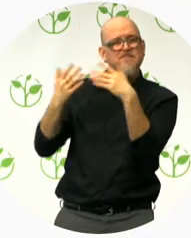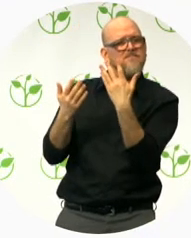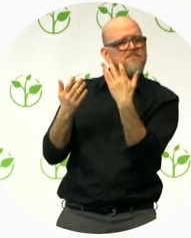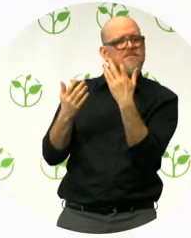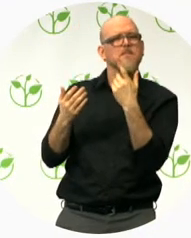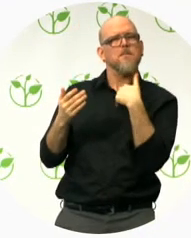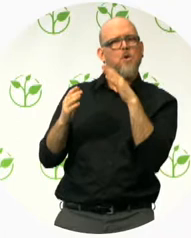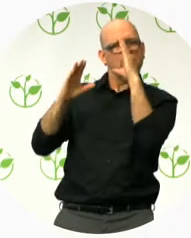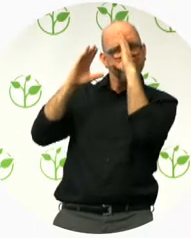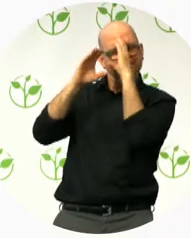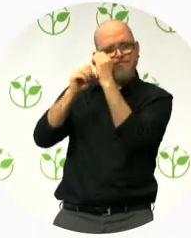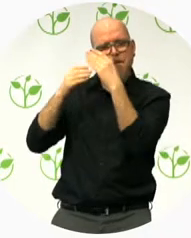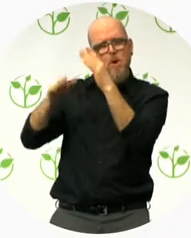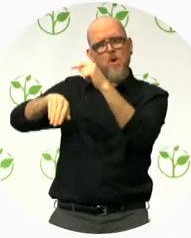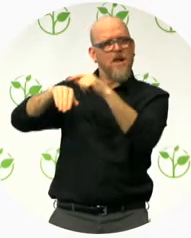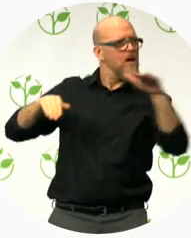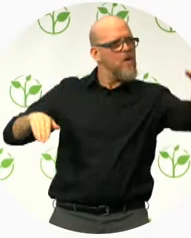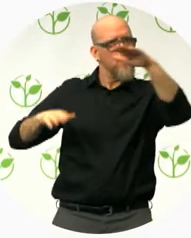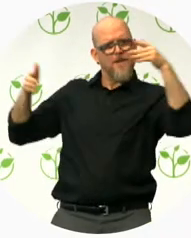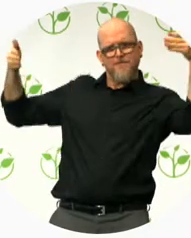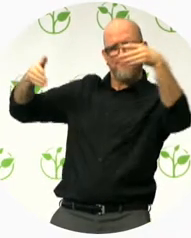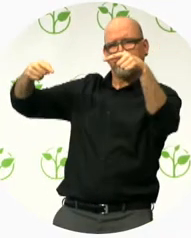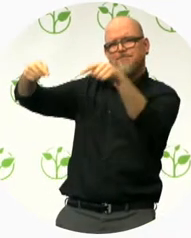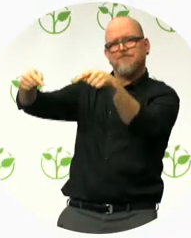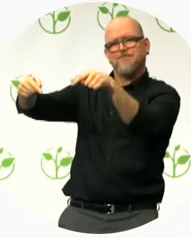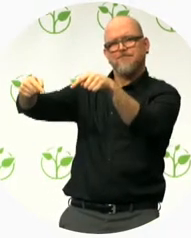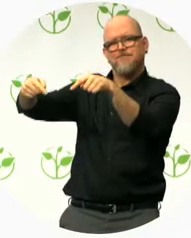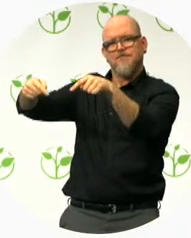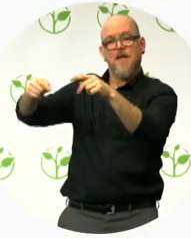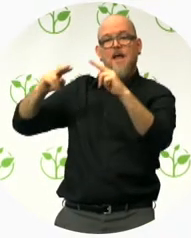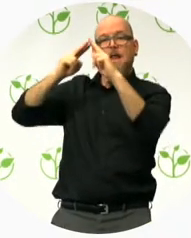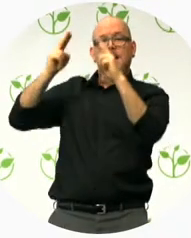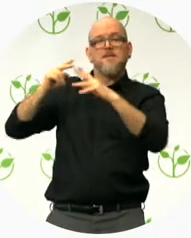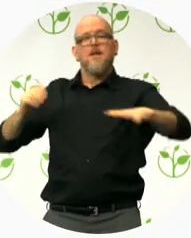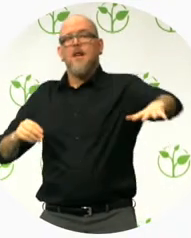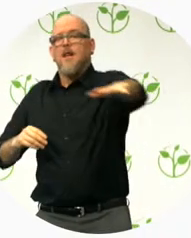inclusive approaches following the philosophy of universal design.